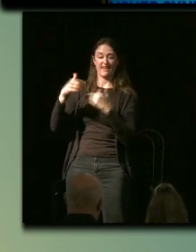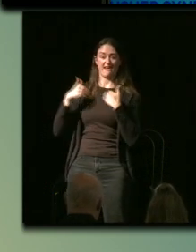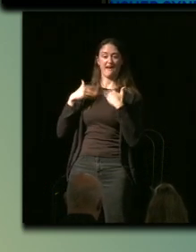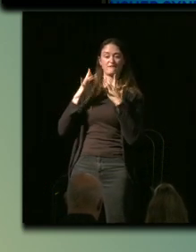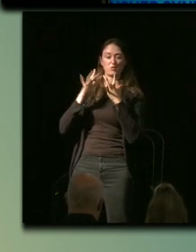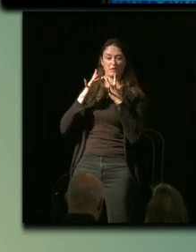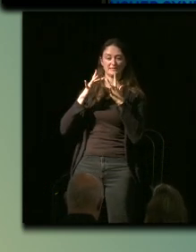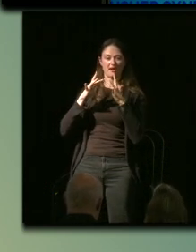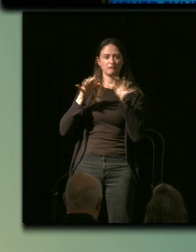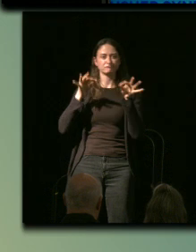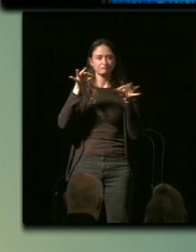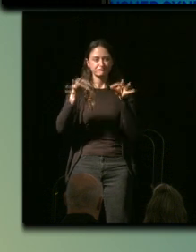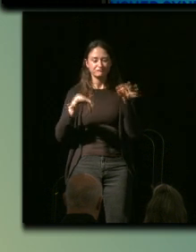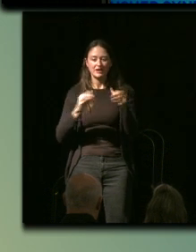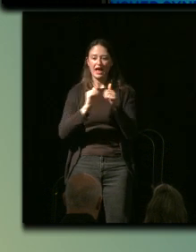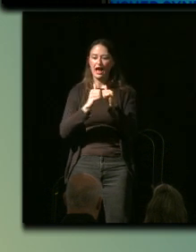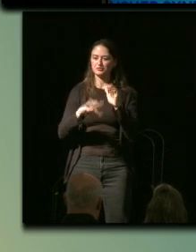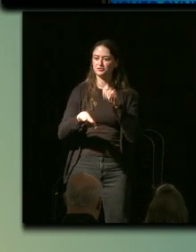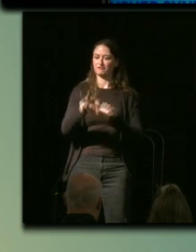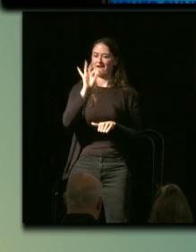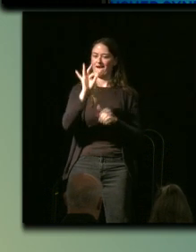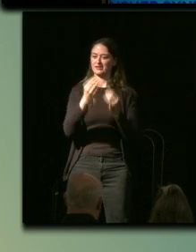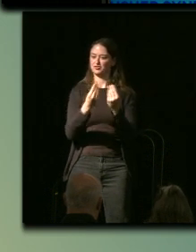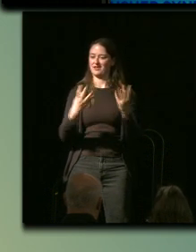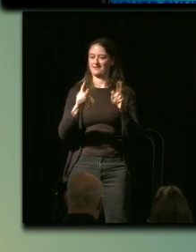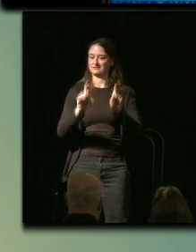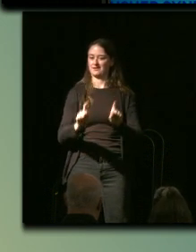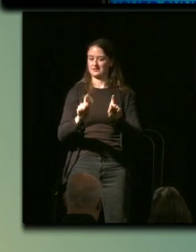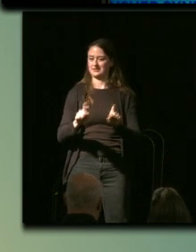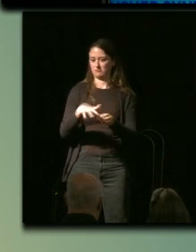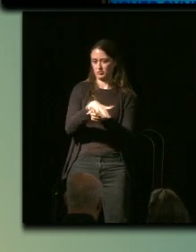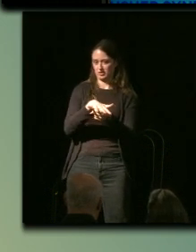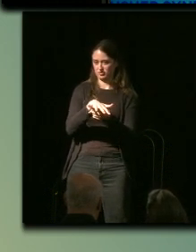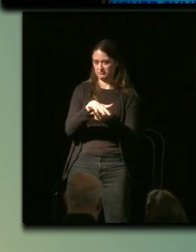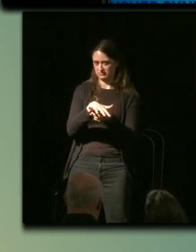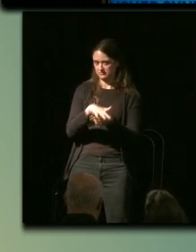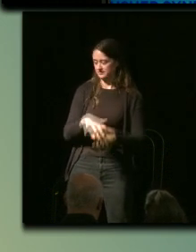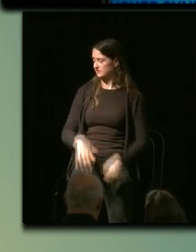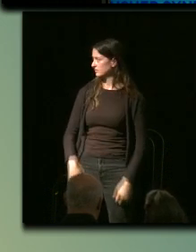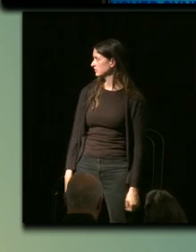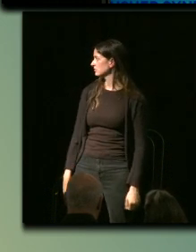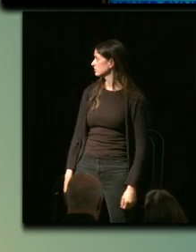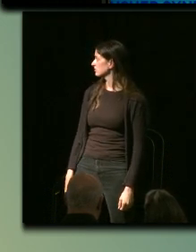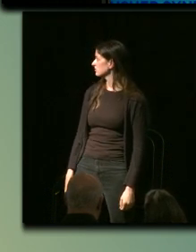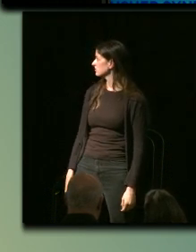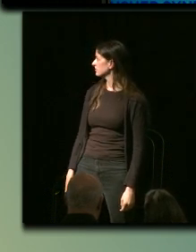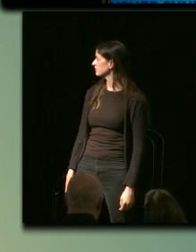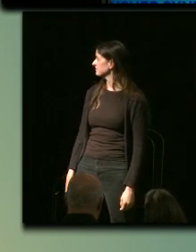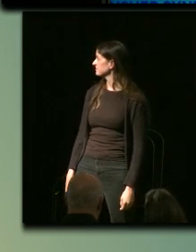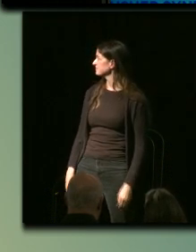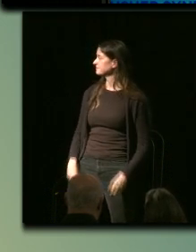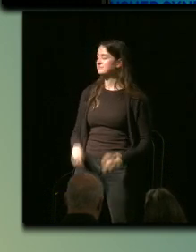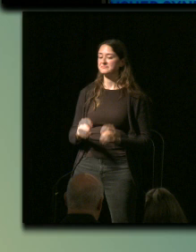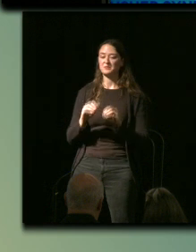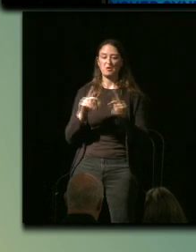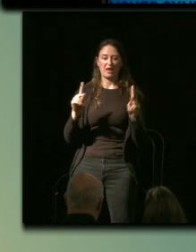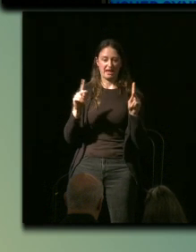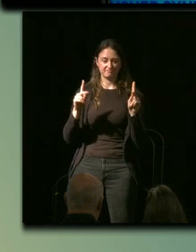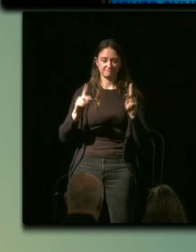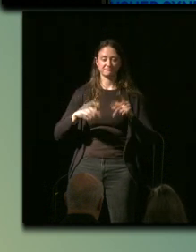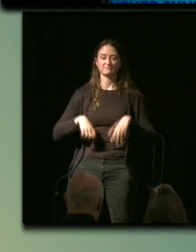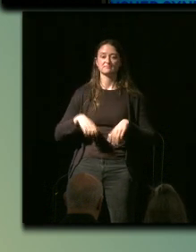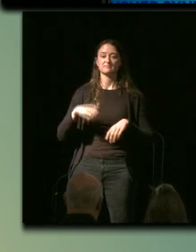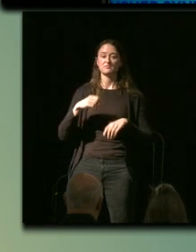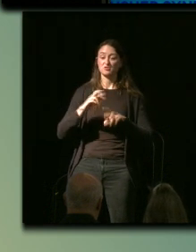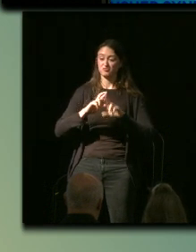Now, when you meet with the specialist, you should be prepared to review your family and medical histories in terms of your hearing loss,